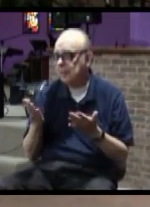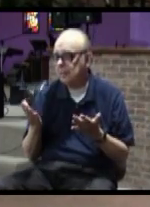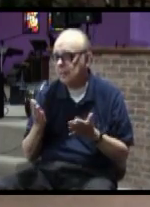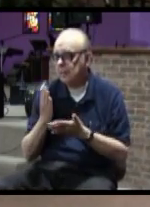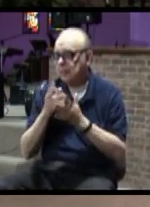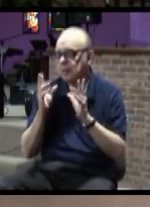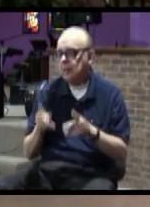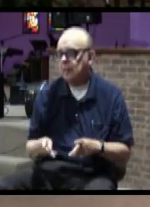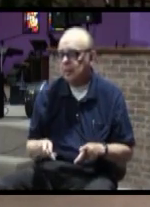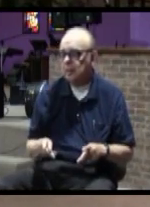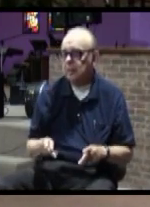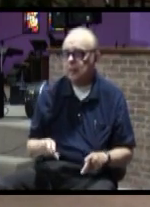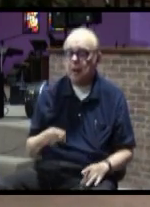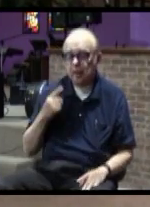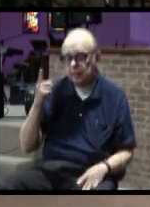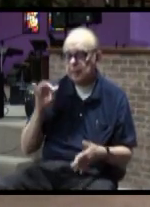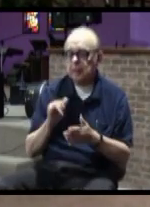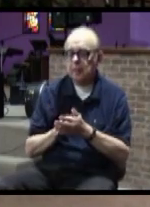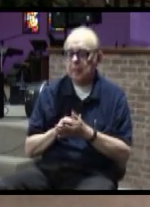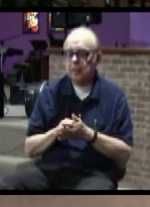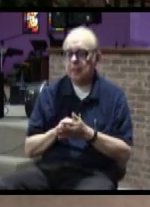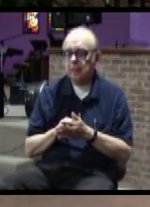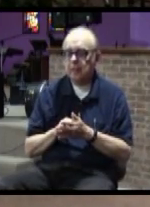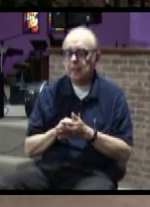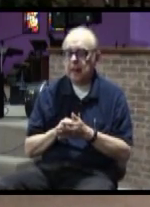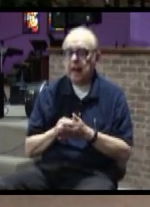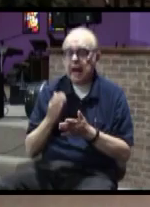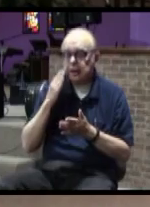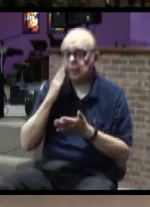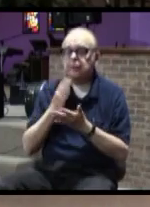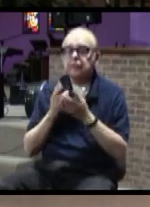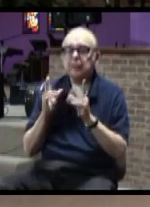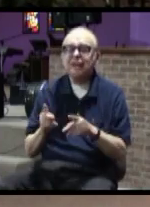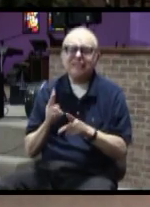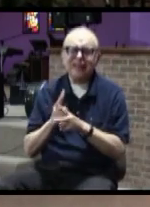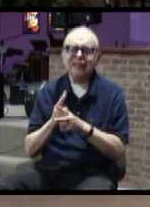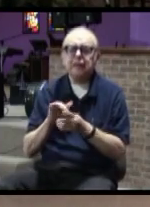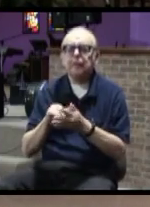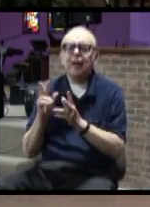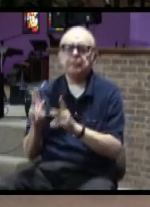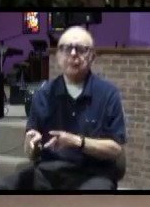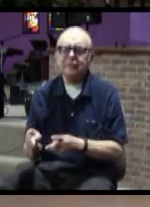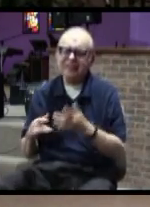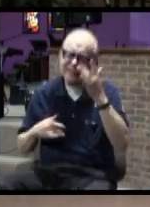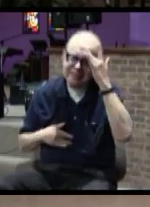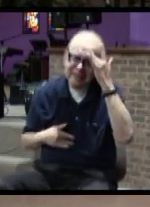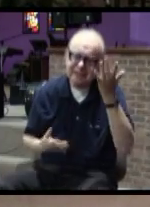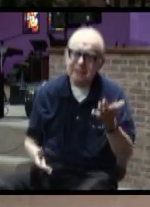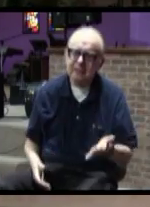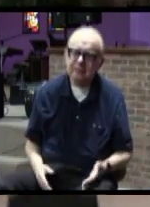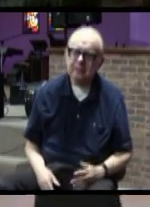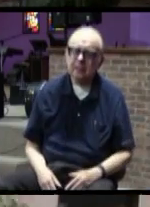time, can I tell you something? Somebody will say, well, aren't you concerned about it? No, because I know somebody's taking care of them.